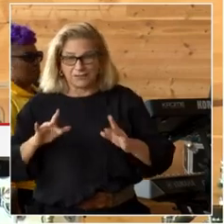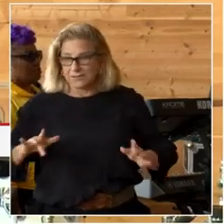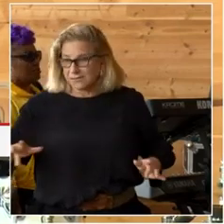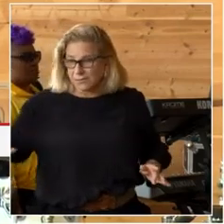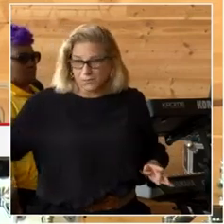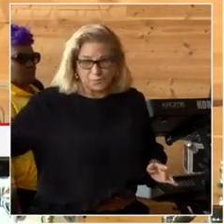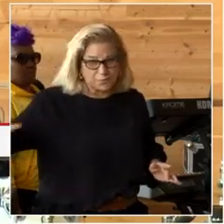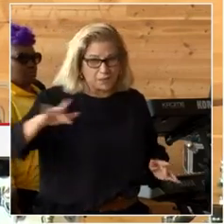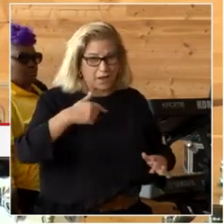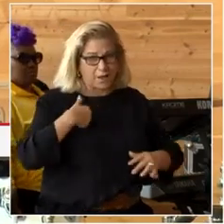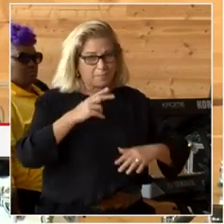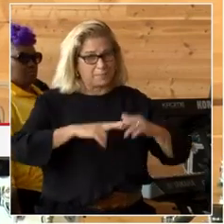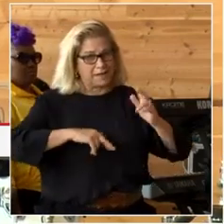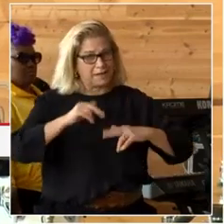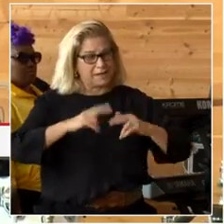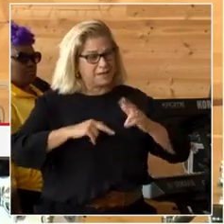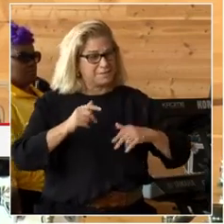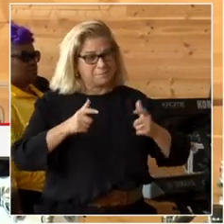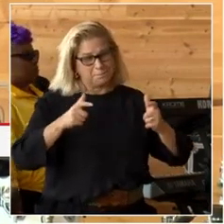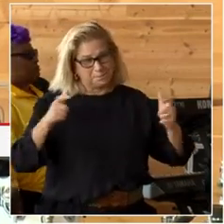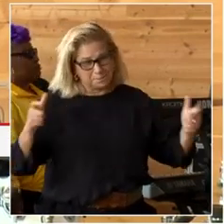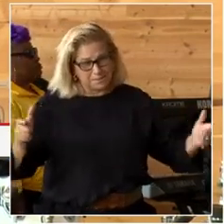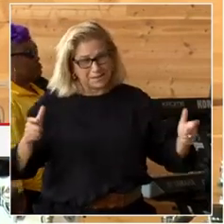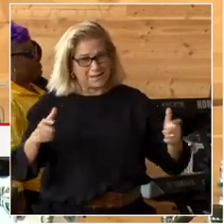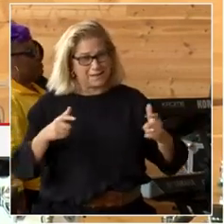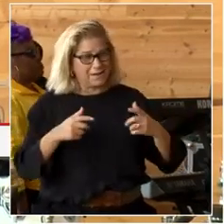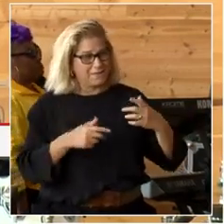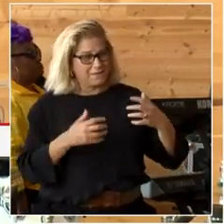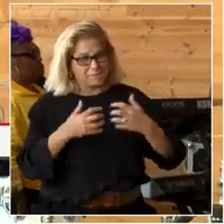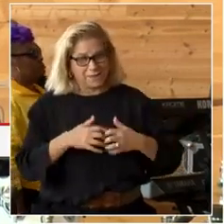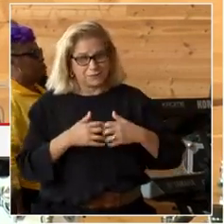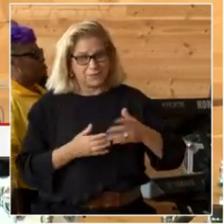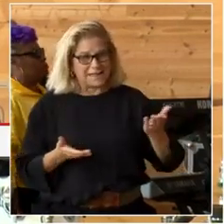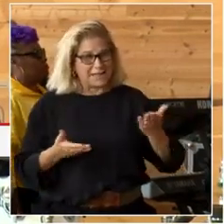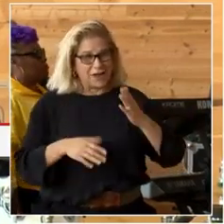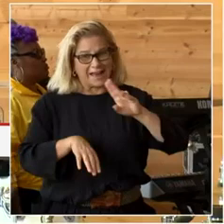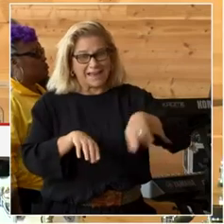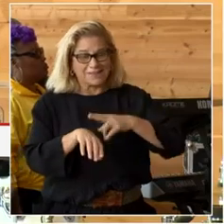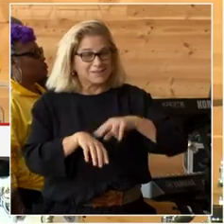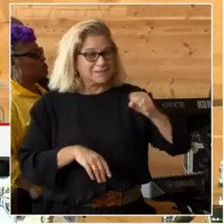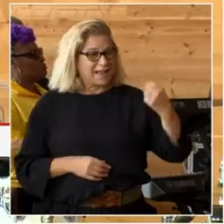I'm able to do that is because of this administration.